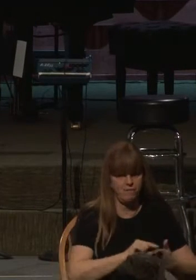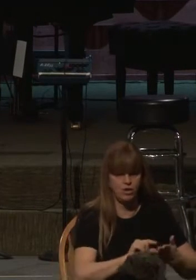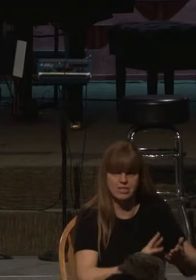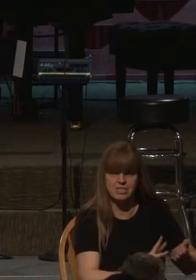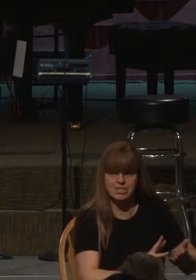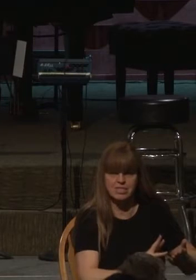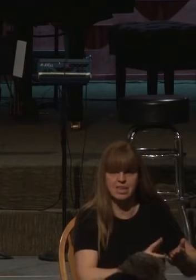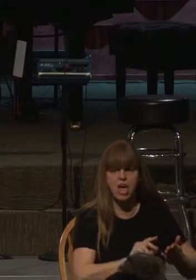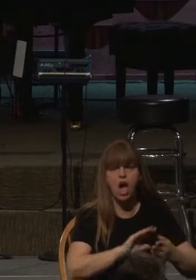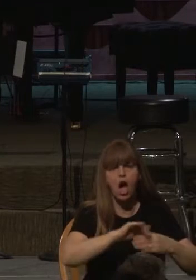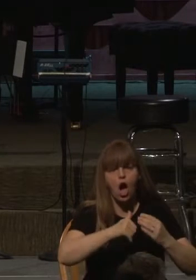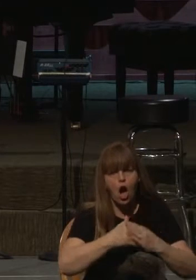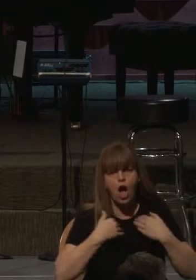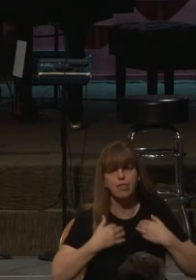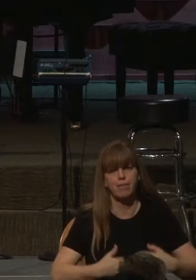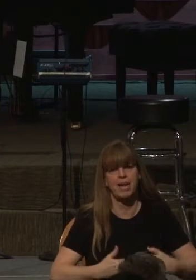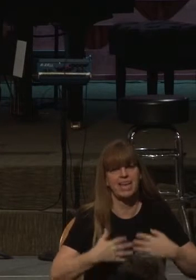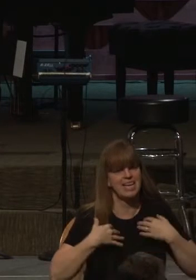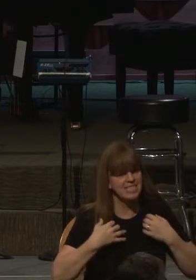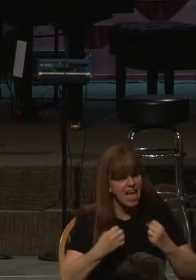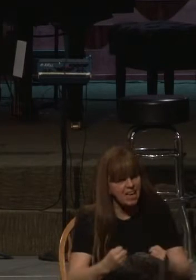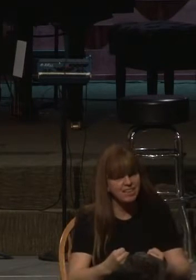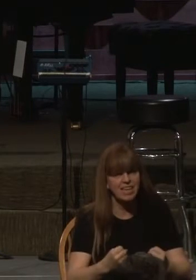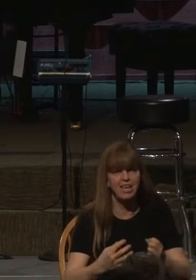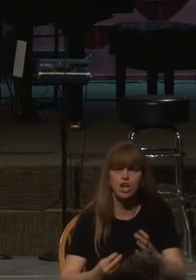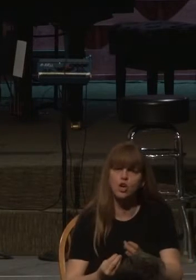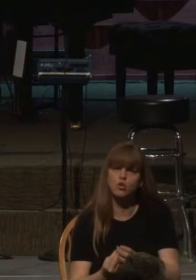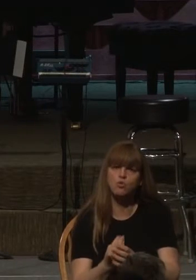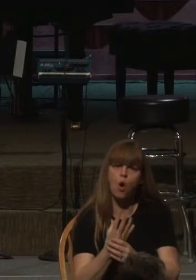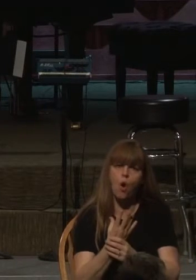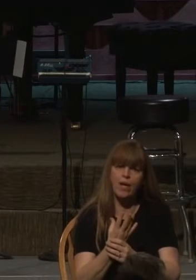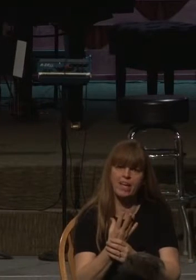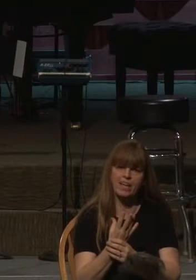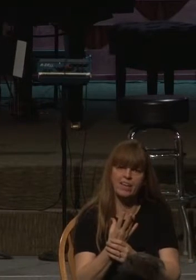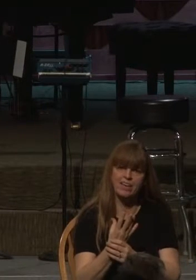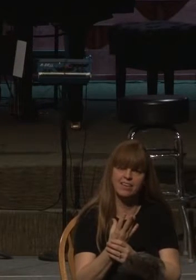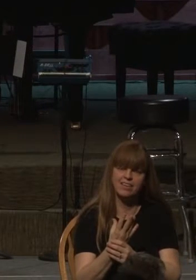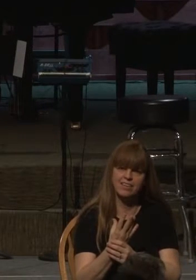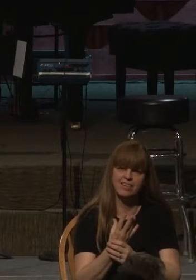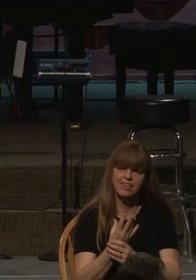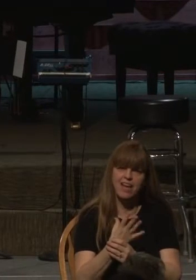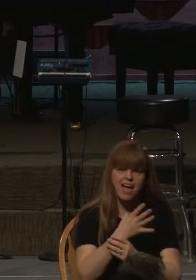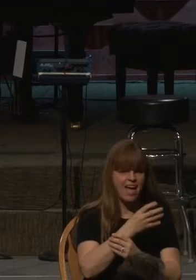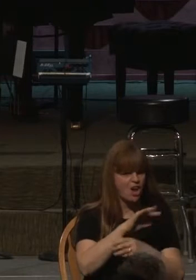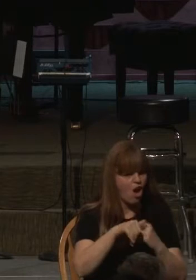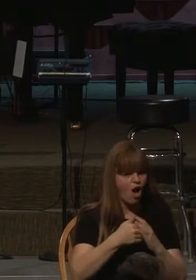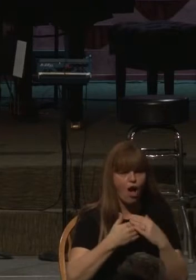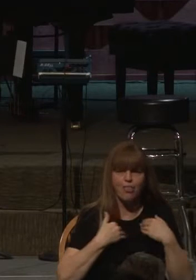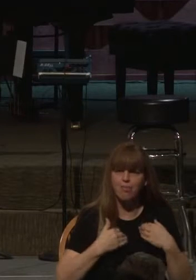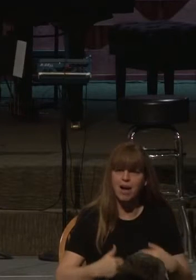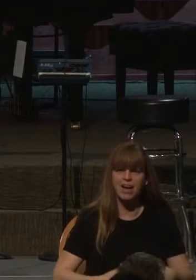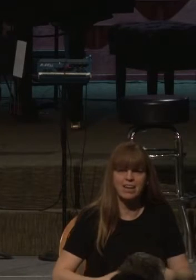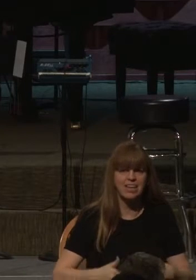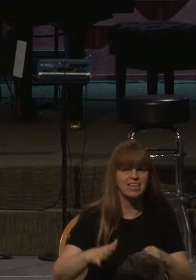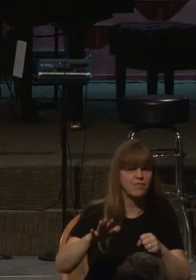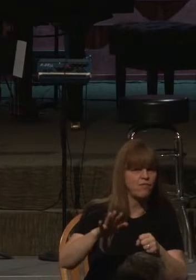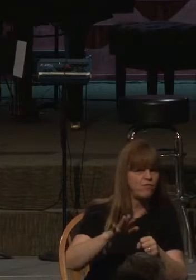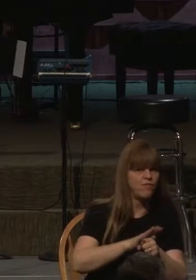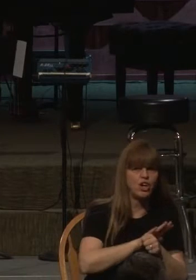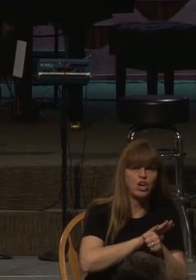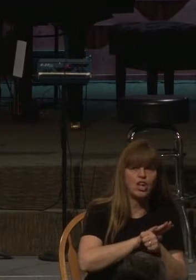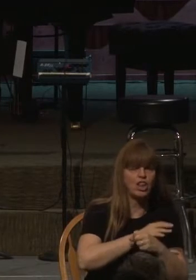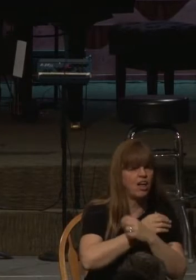the whole body is healthy, the whole body is growing, and the whole body is full